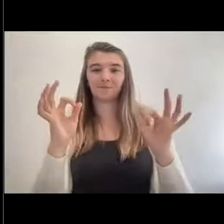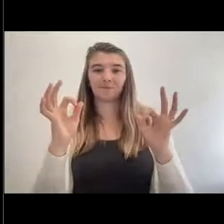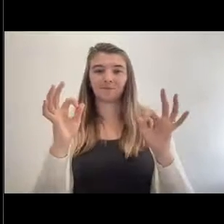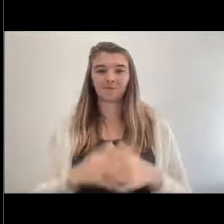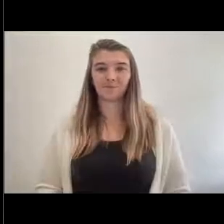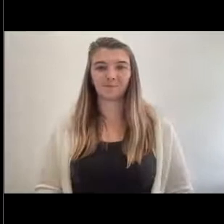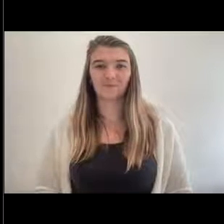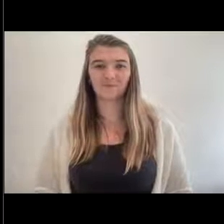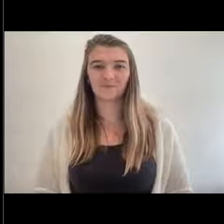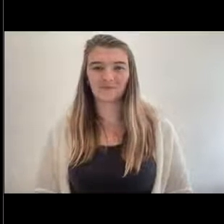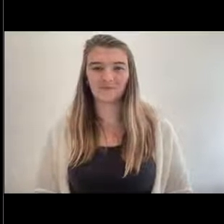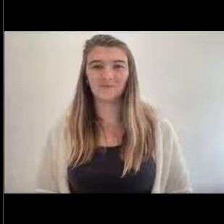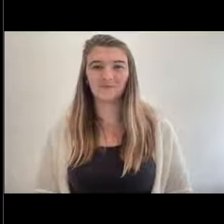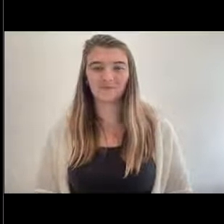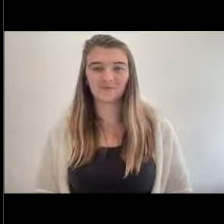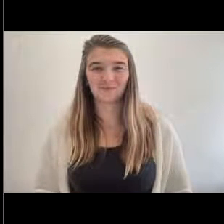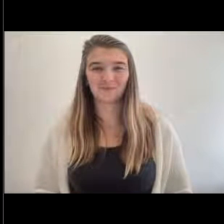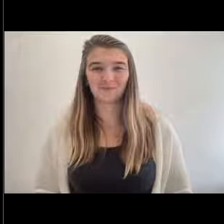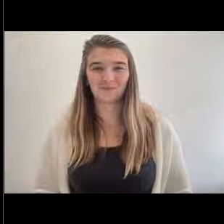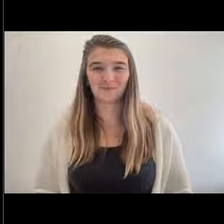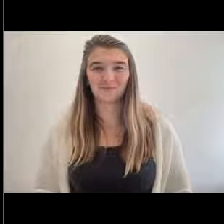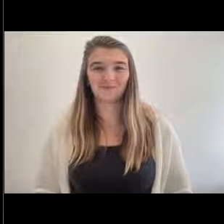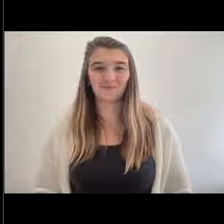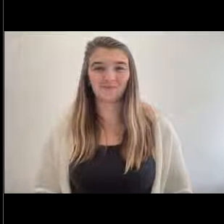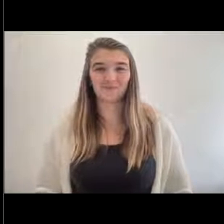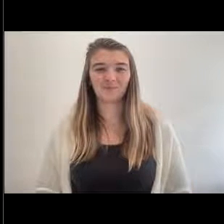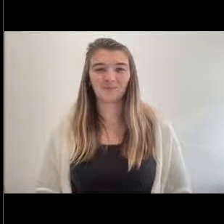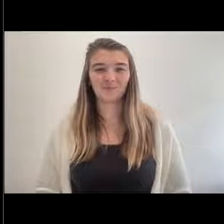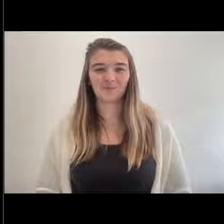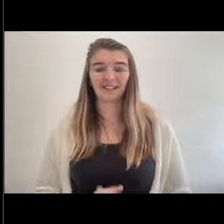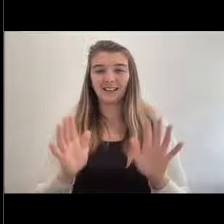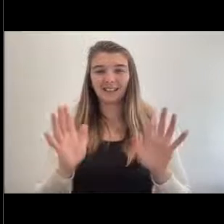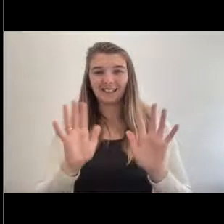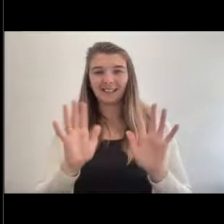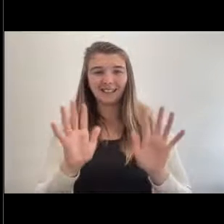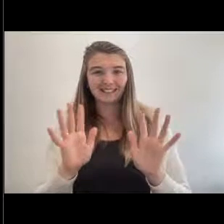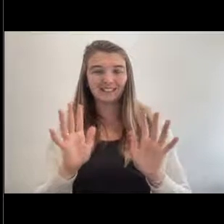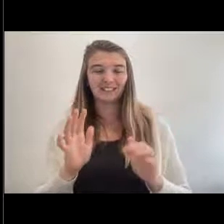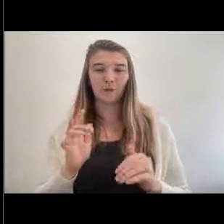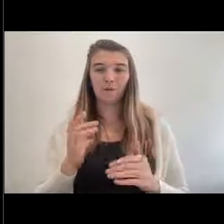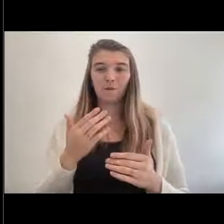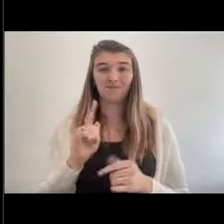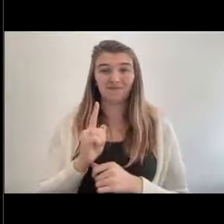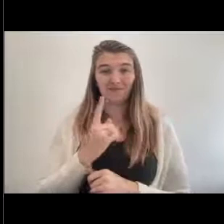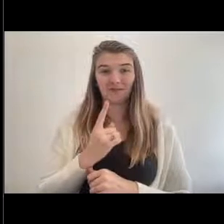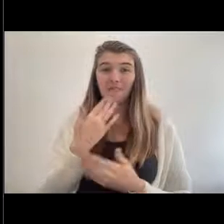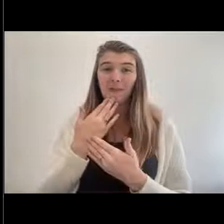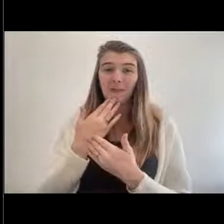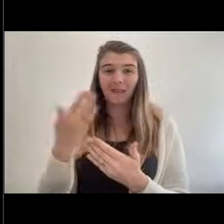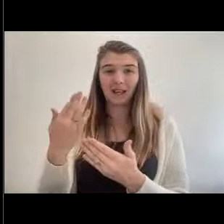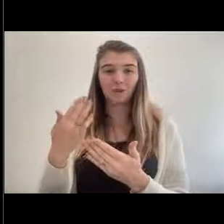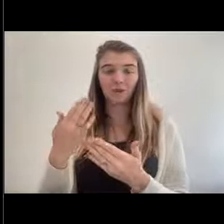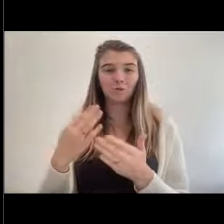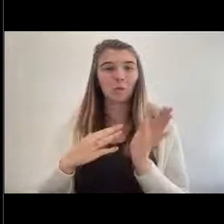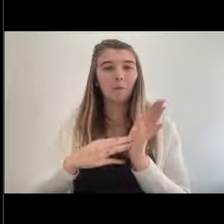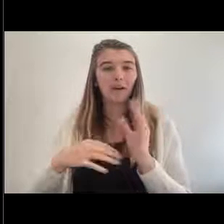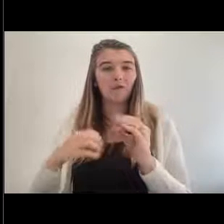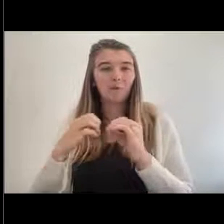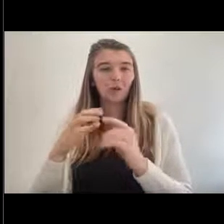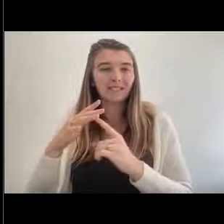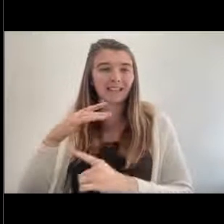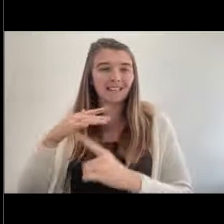Yeah, I'm going to assume so. Hi everyone. So first of all, thanks so much to the Microbiology Society and the